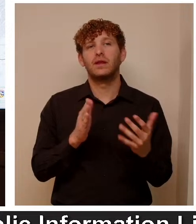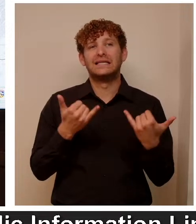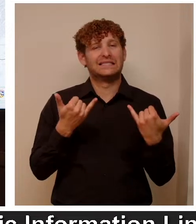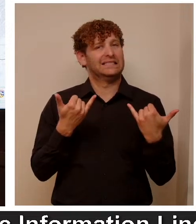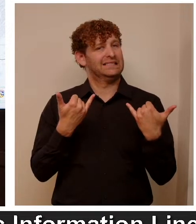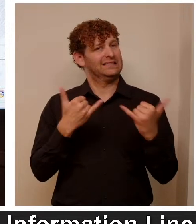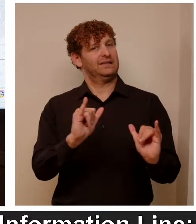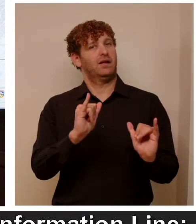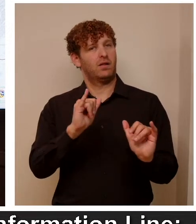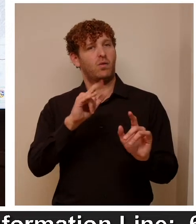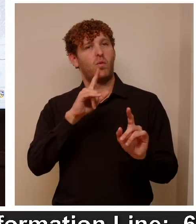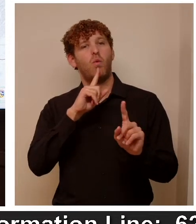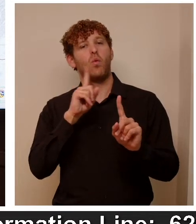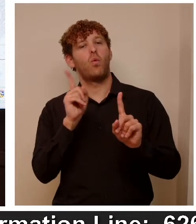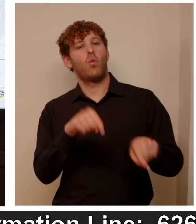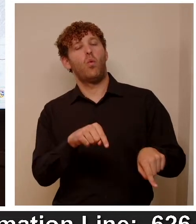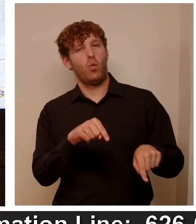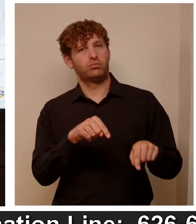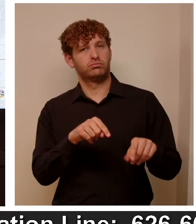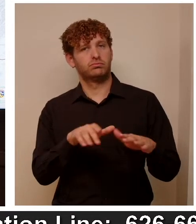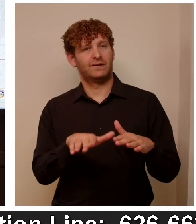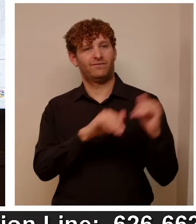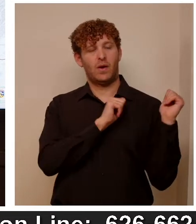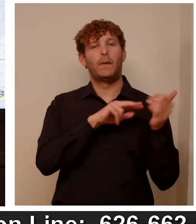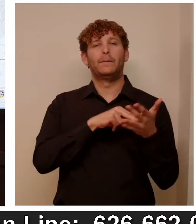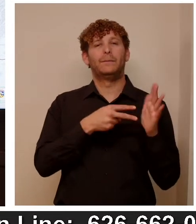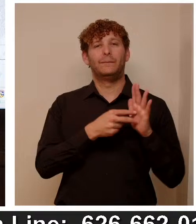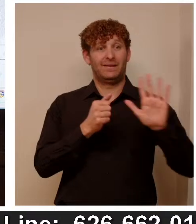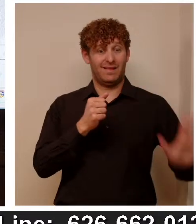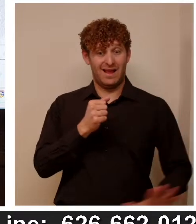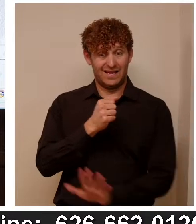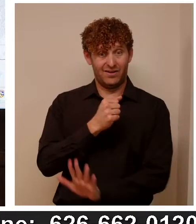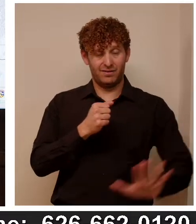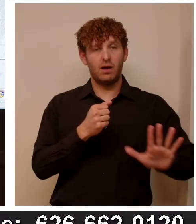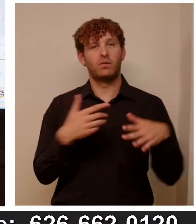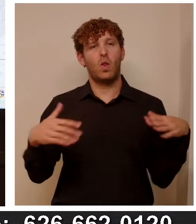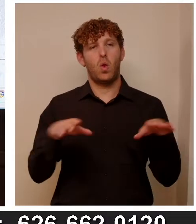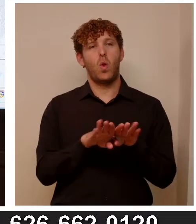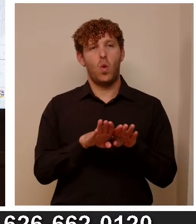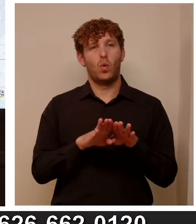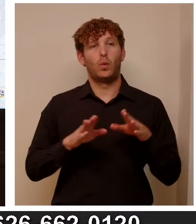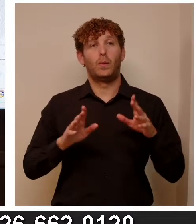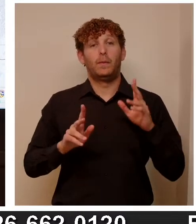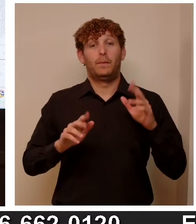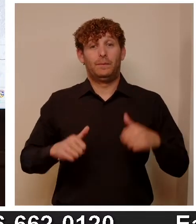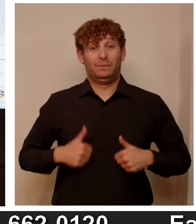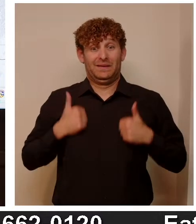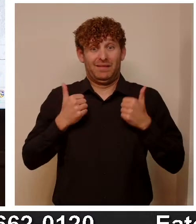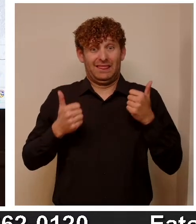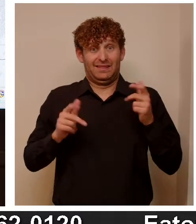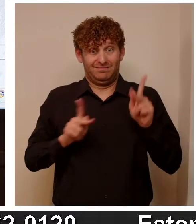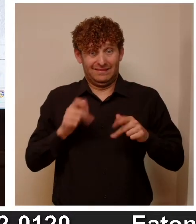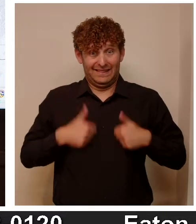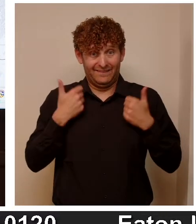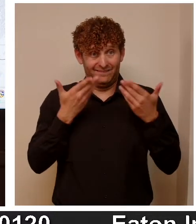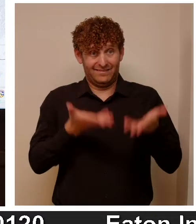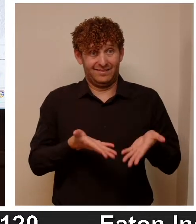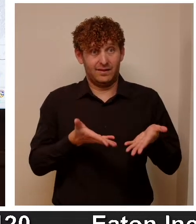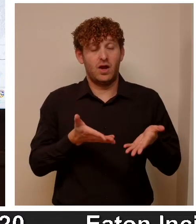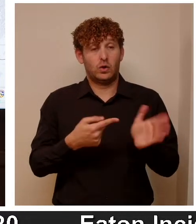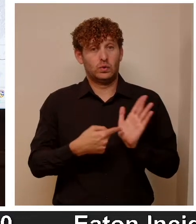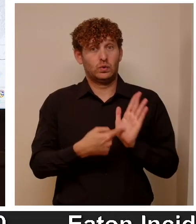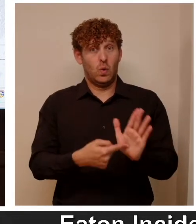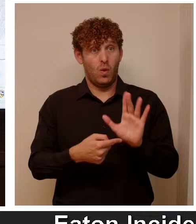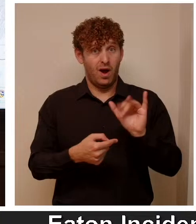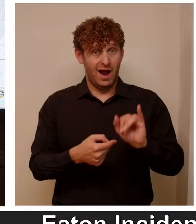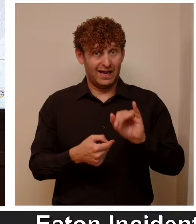it a soft closure, which means that only residents that live there can show their ID and get in. It is